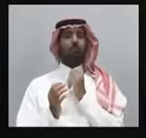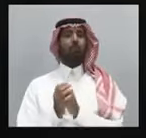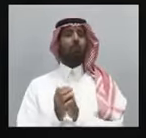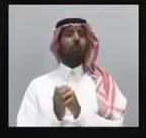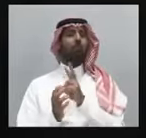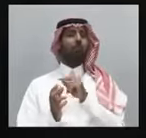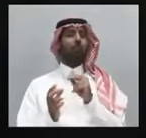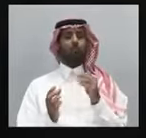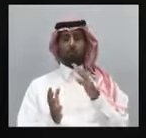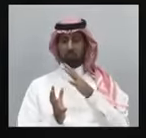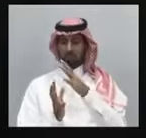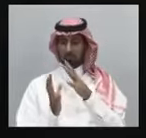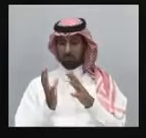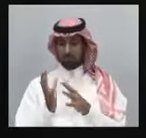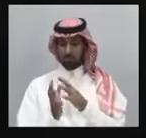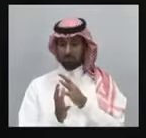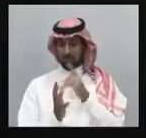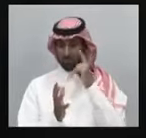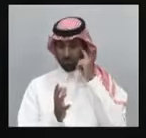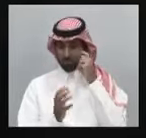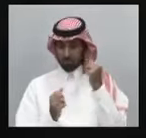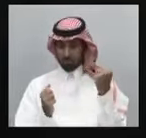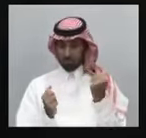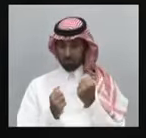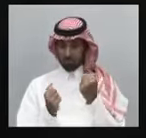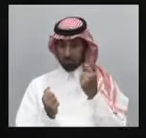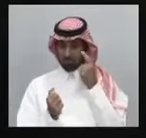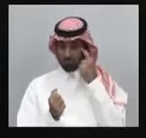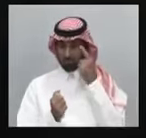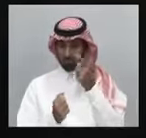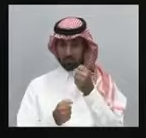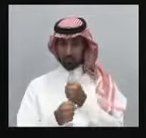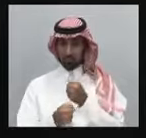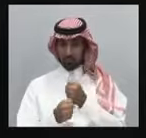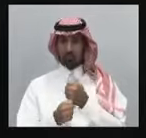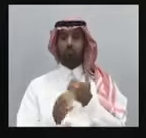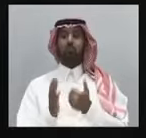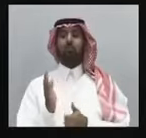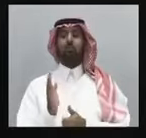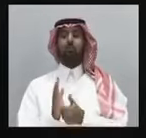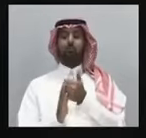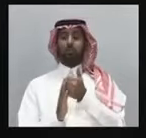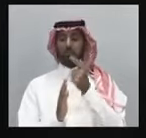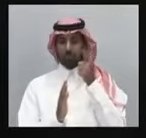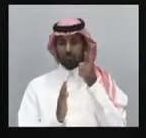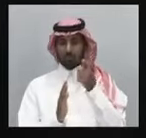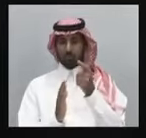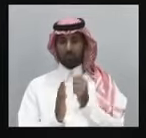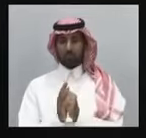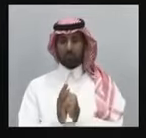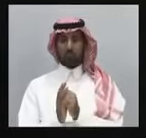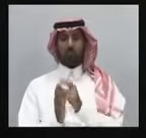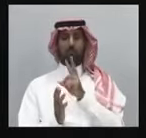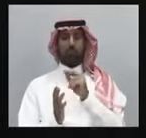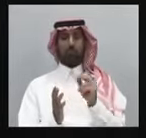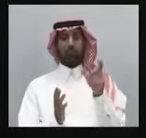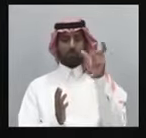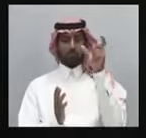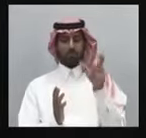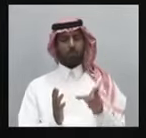description, skills, refer to page 21, the first lesson, and the